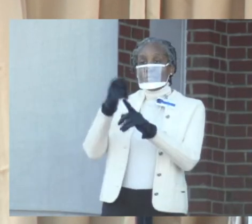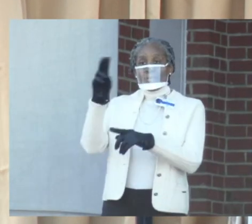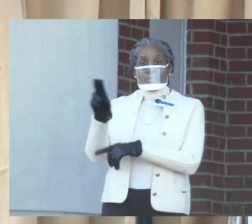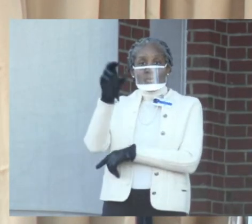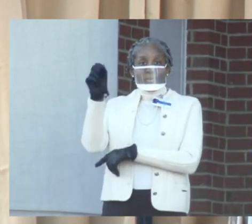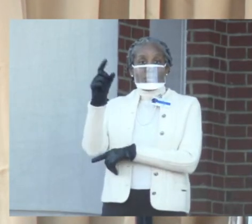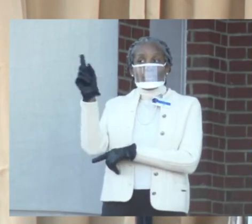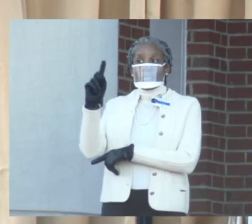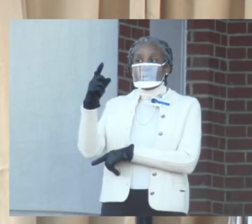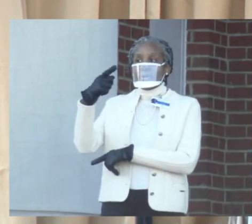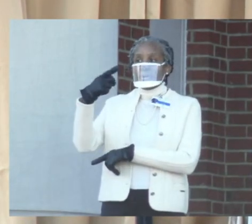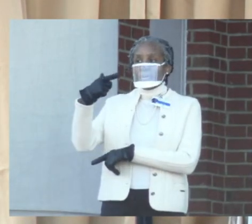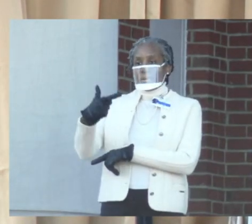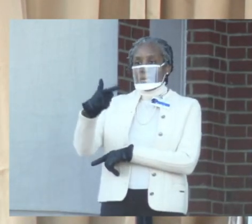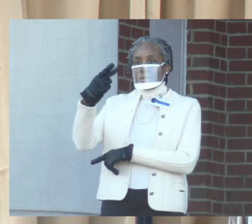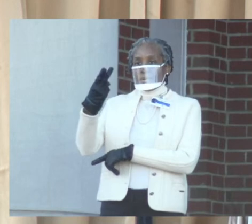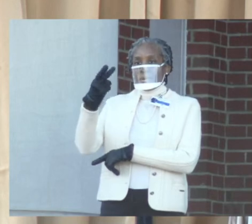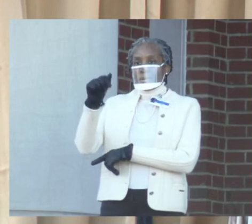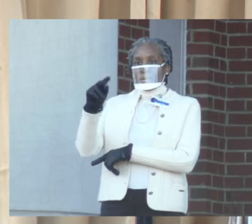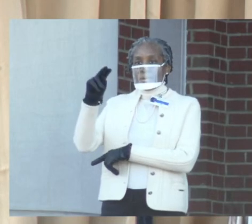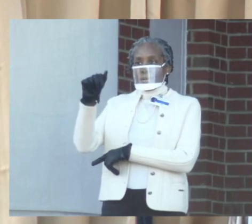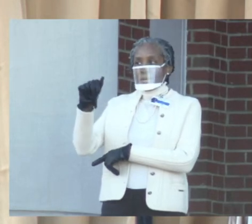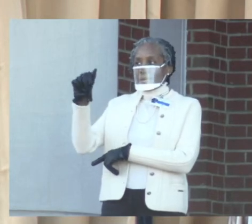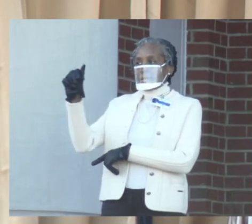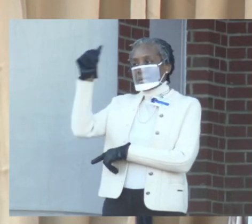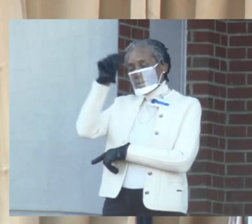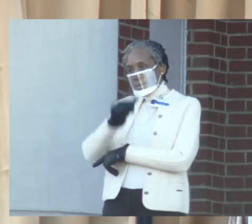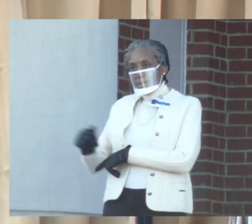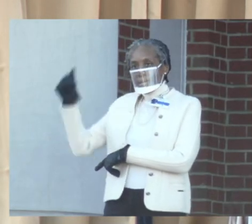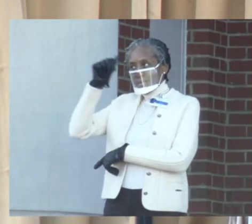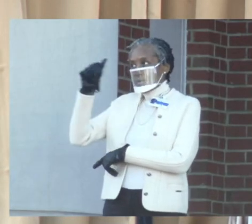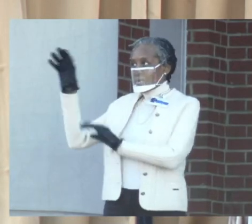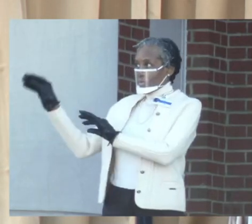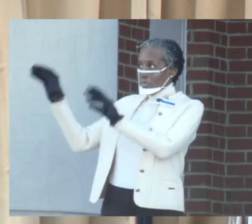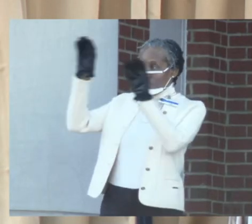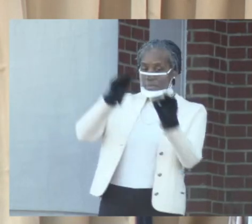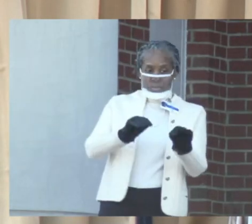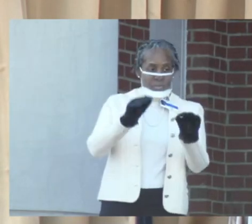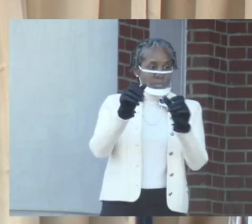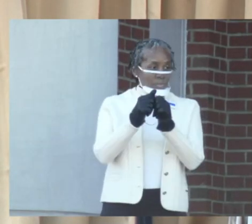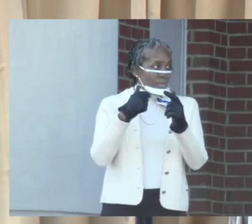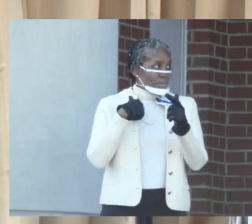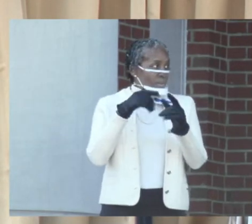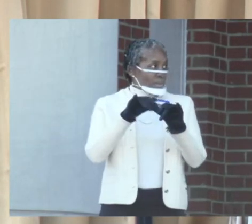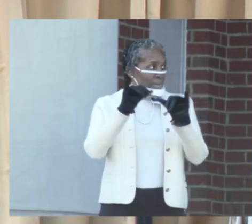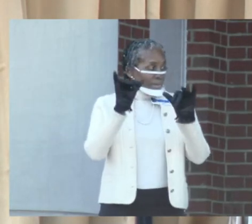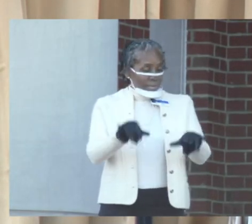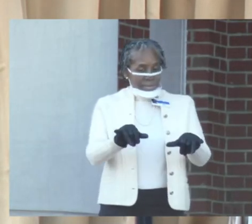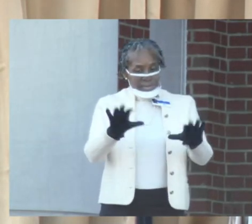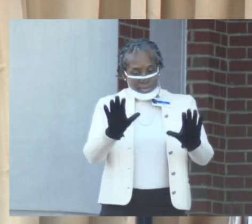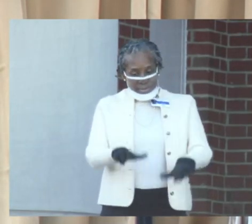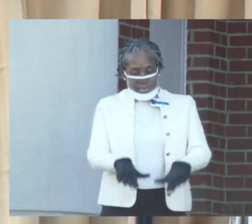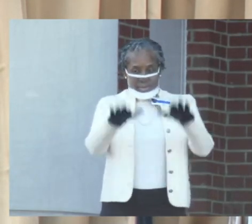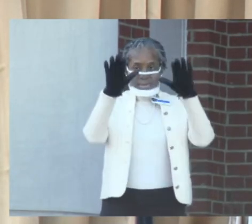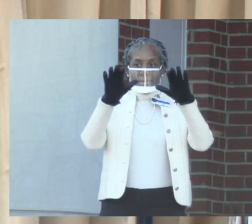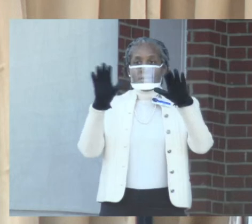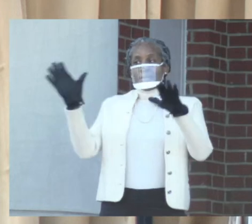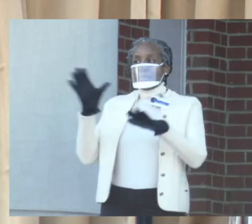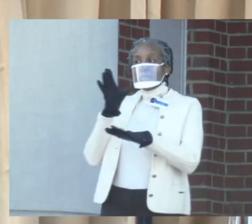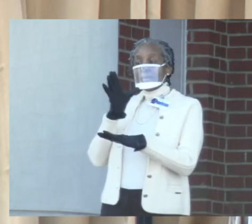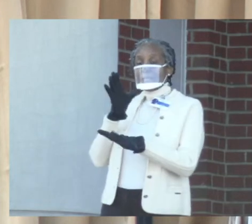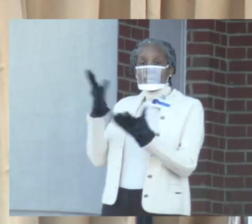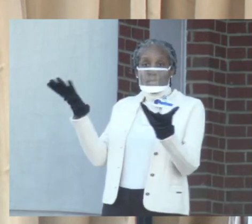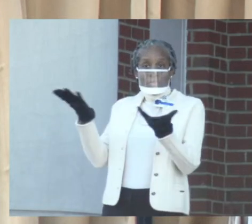Ghana. And when she arrived here, she was all alone. I imagine it was difficult, but because of all she